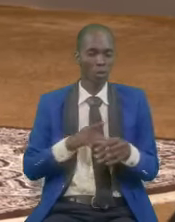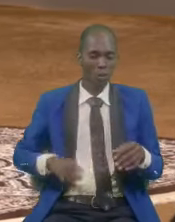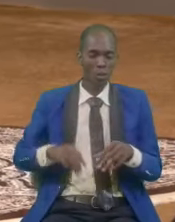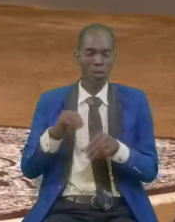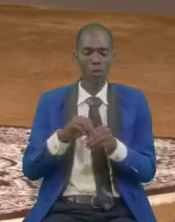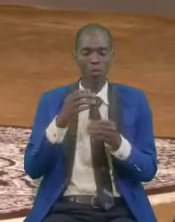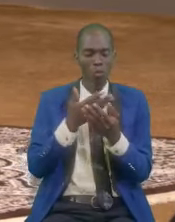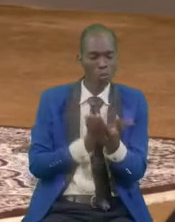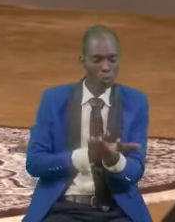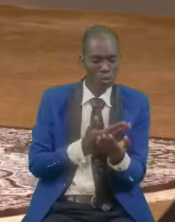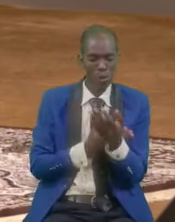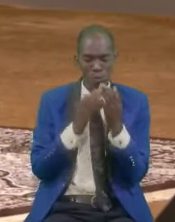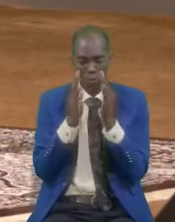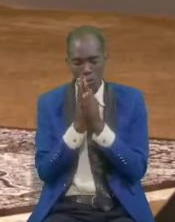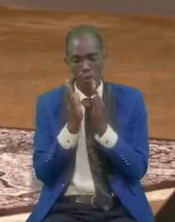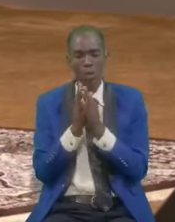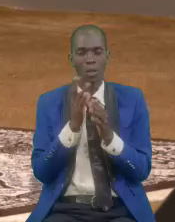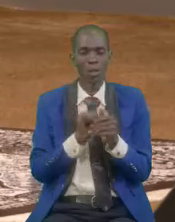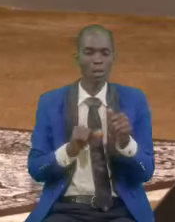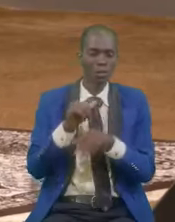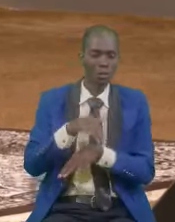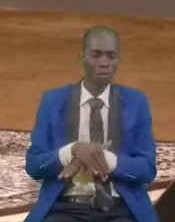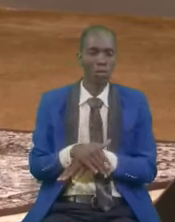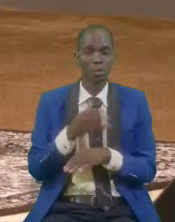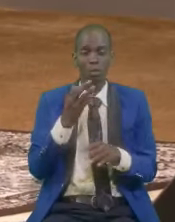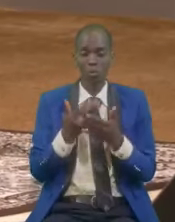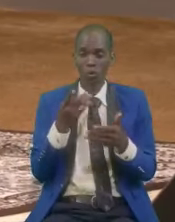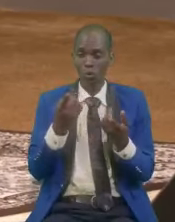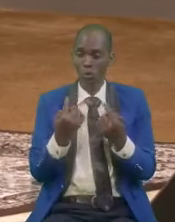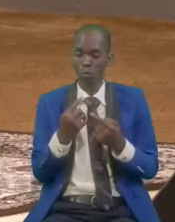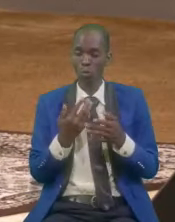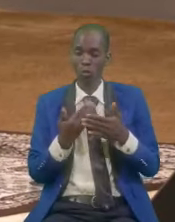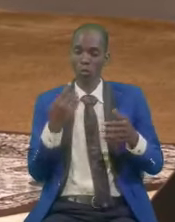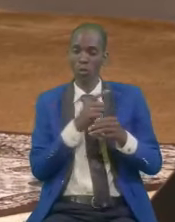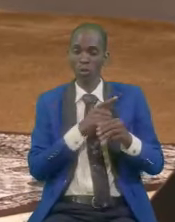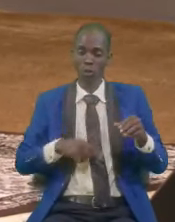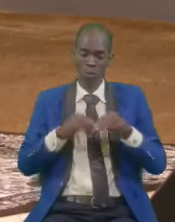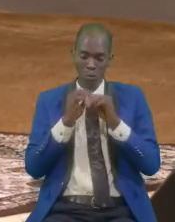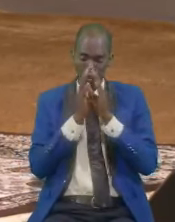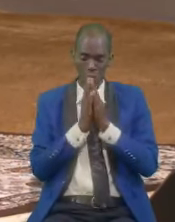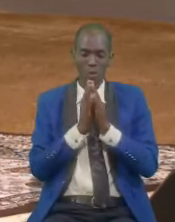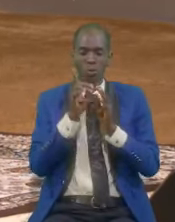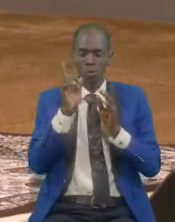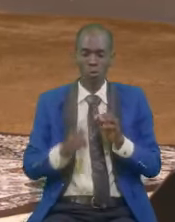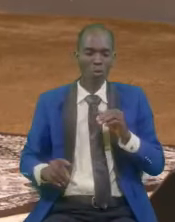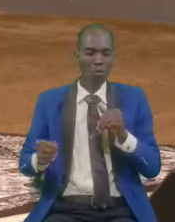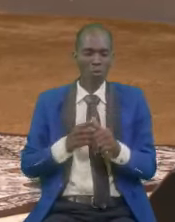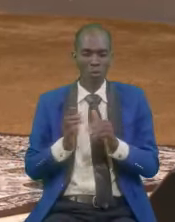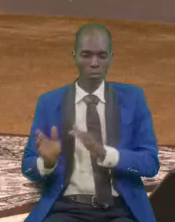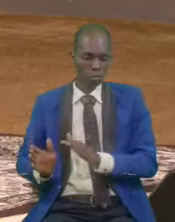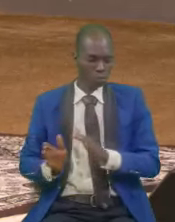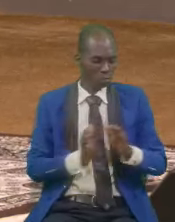Lord every time, you lay aside permanently all malice,